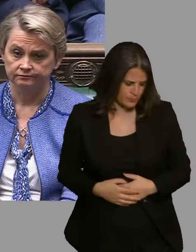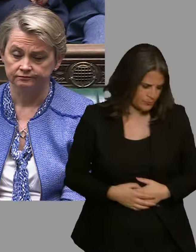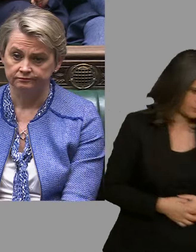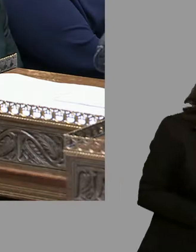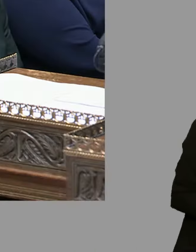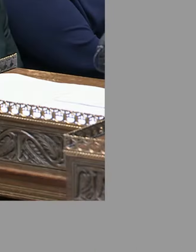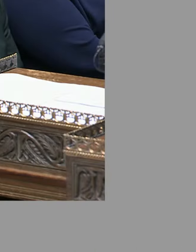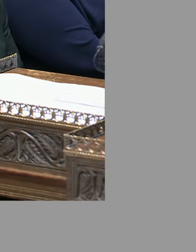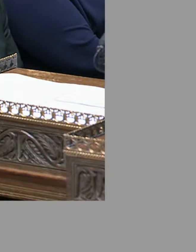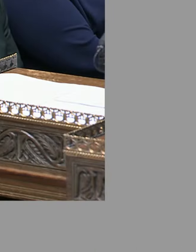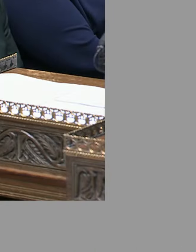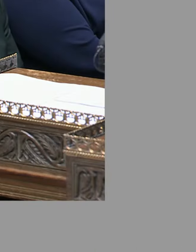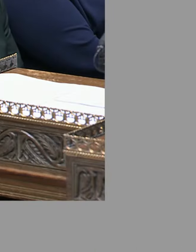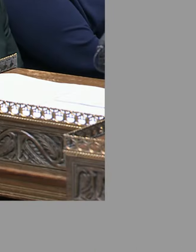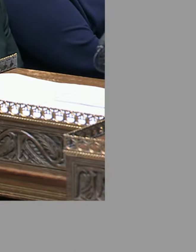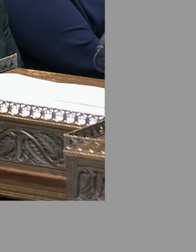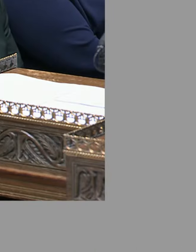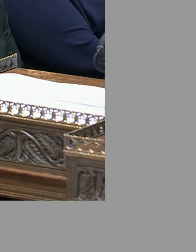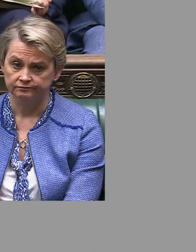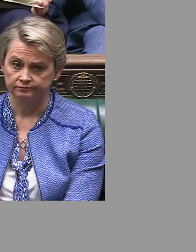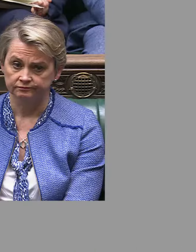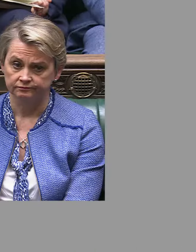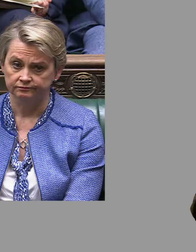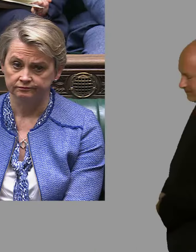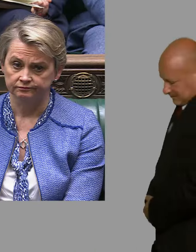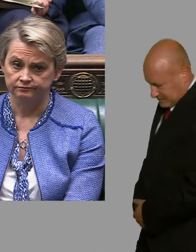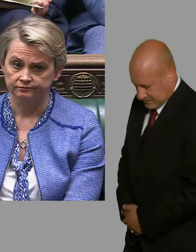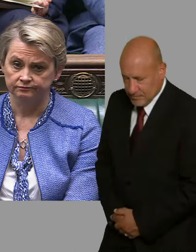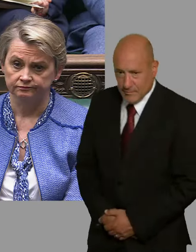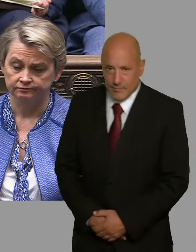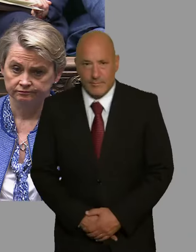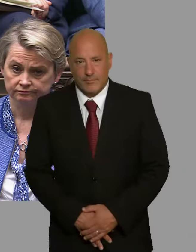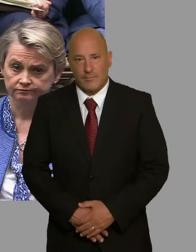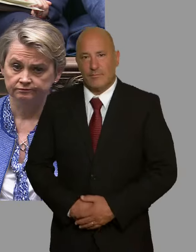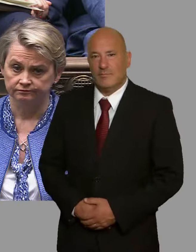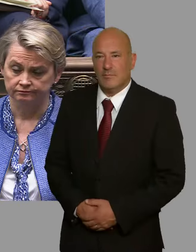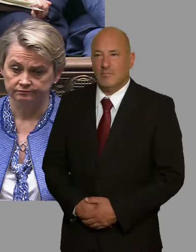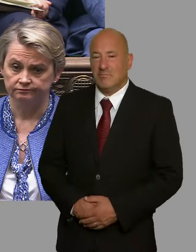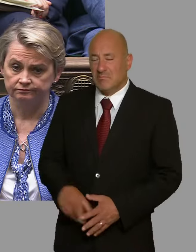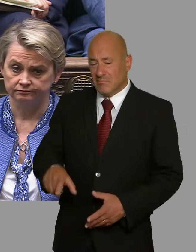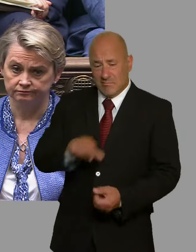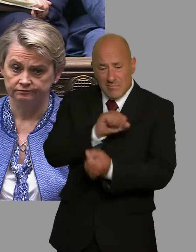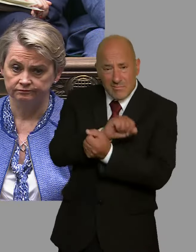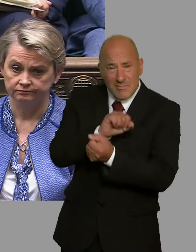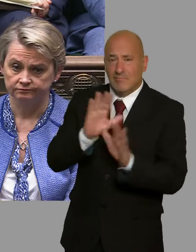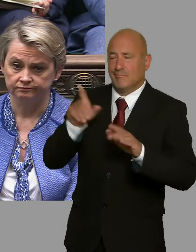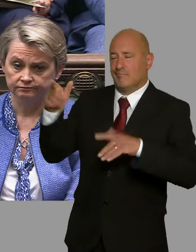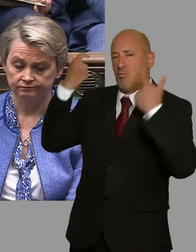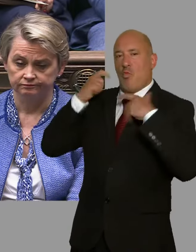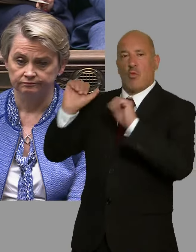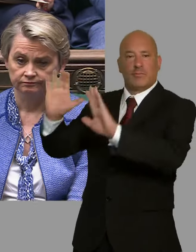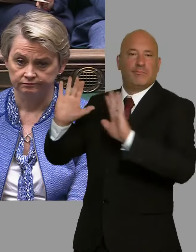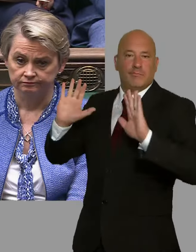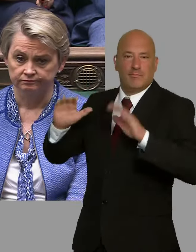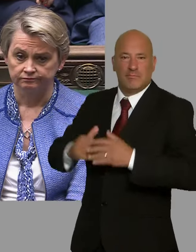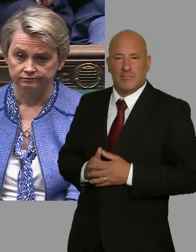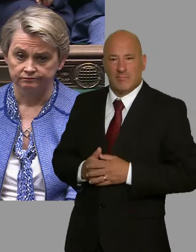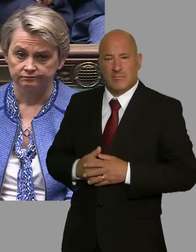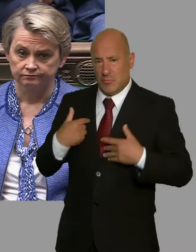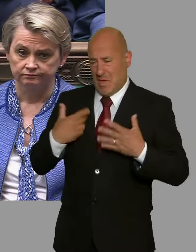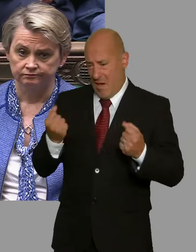this country. I am strongly in favour of free speech. We've had free speech in this country for a very long time, and we protect it